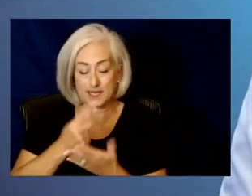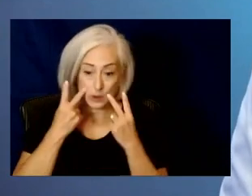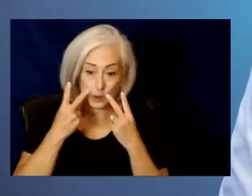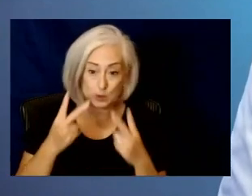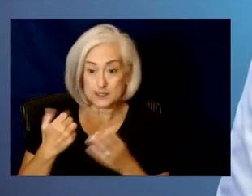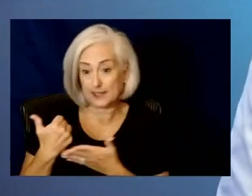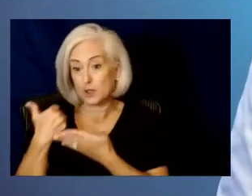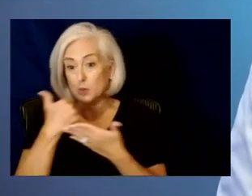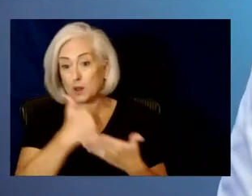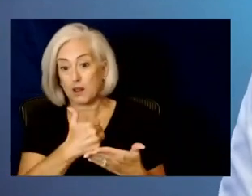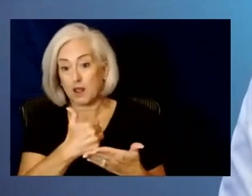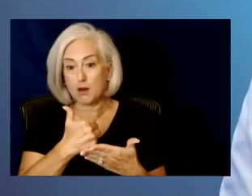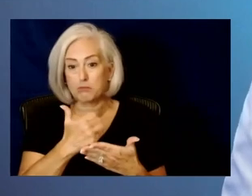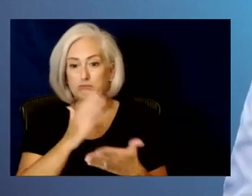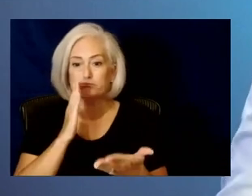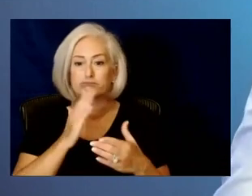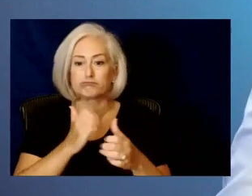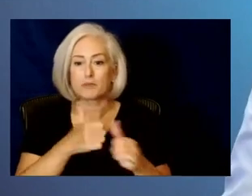recurrence down the road. So,